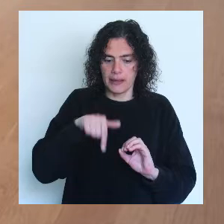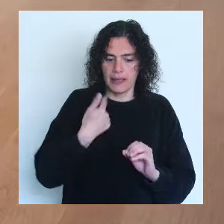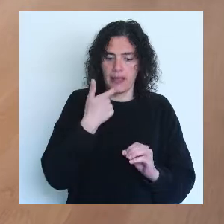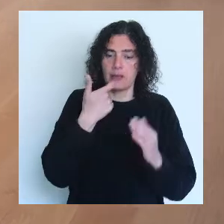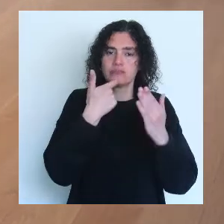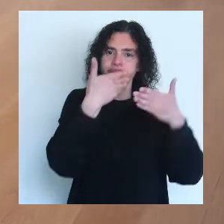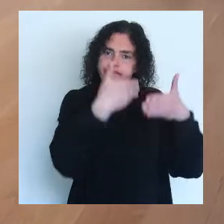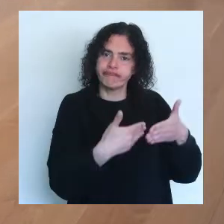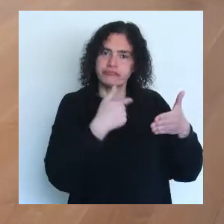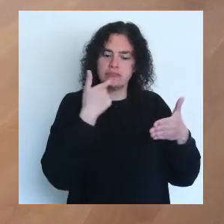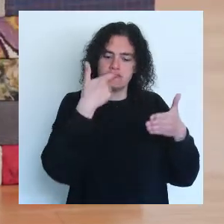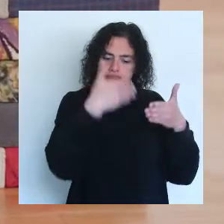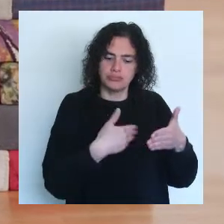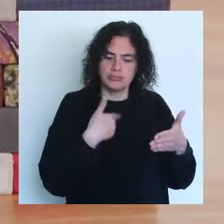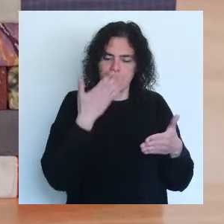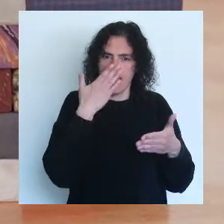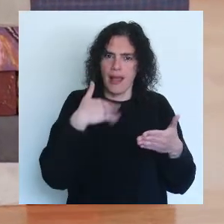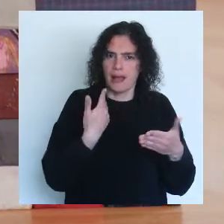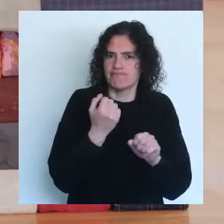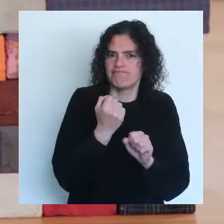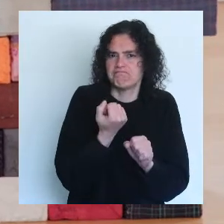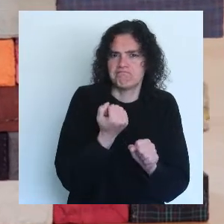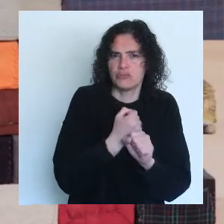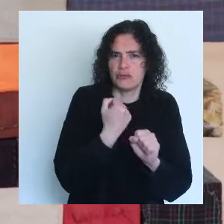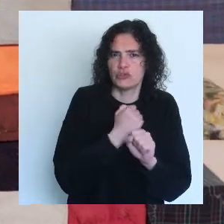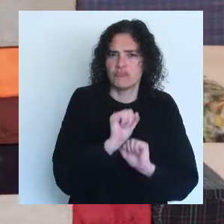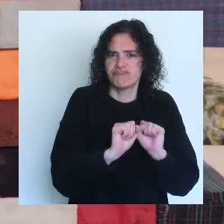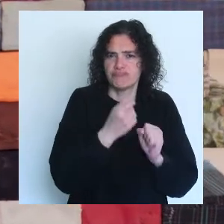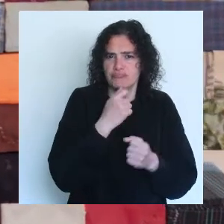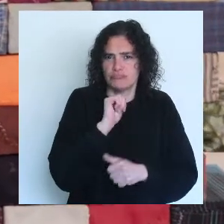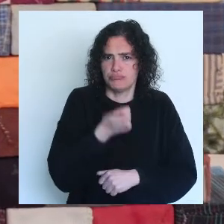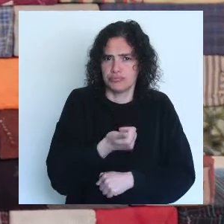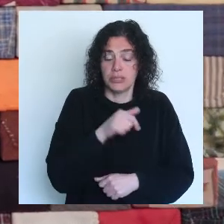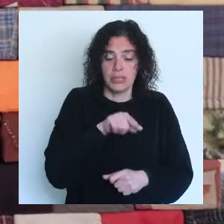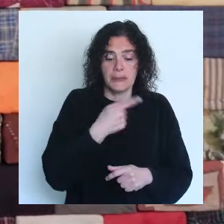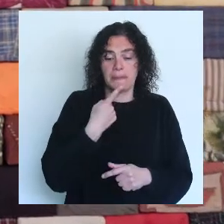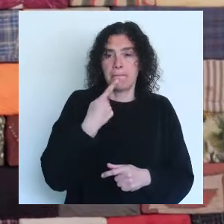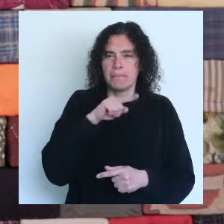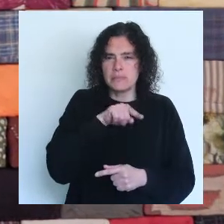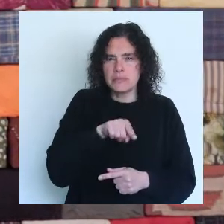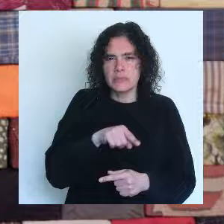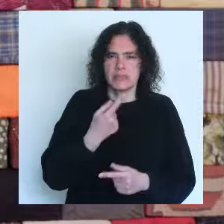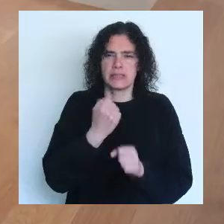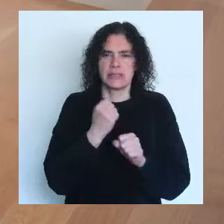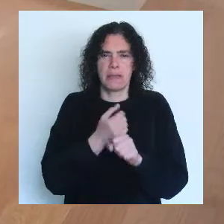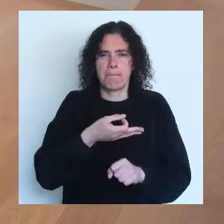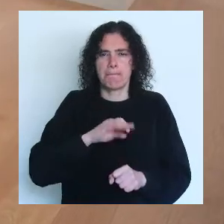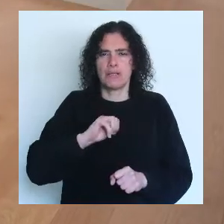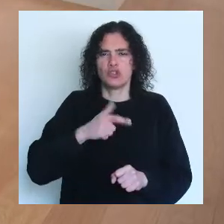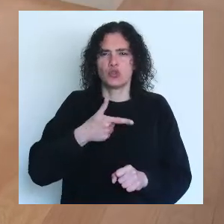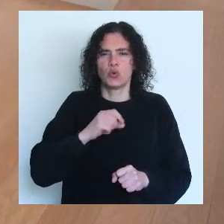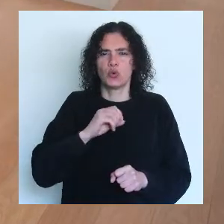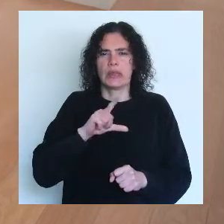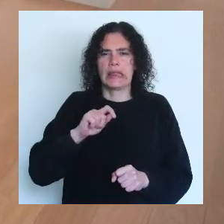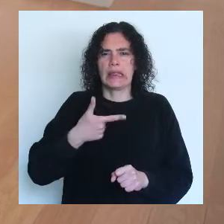Here you have an object, it's a wall, but a wall that almost has lost its function. To understand the work by Michelangelo